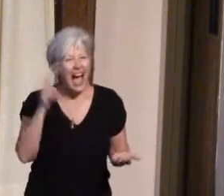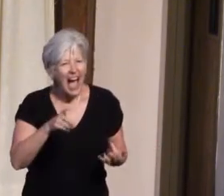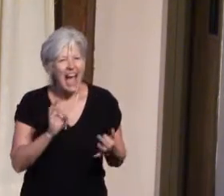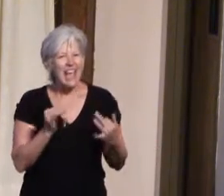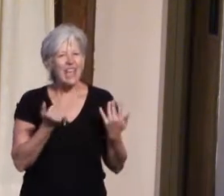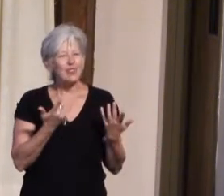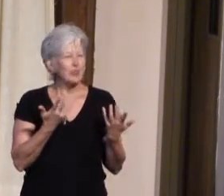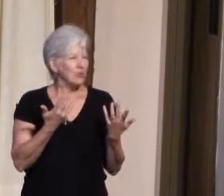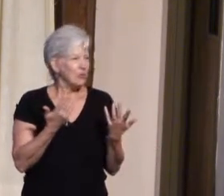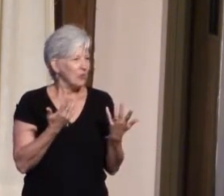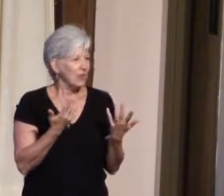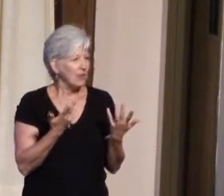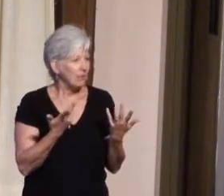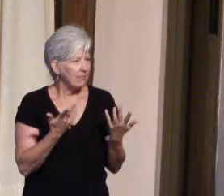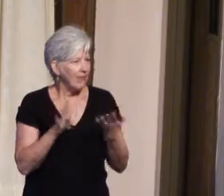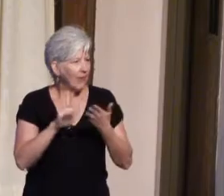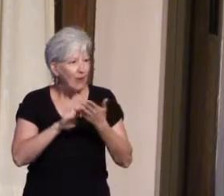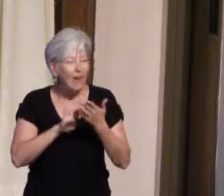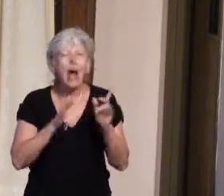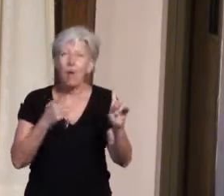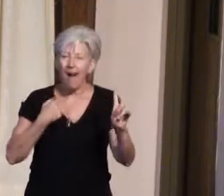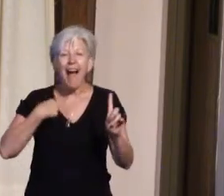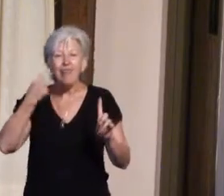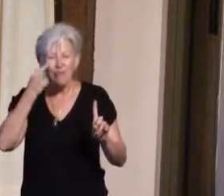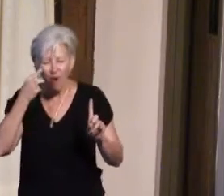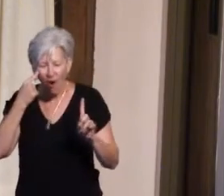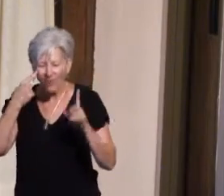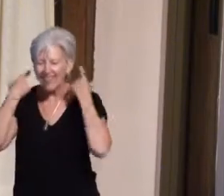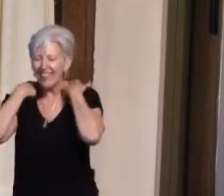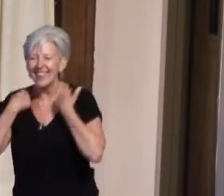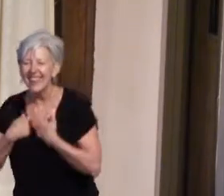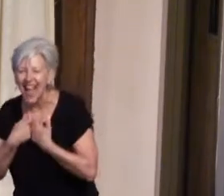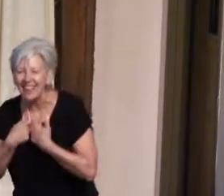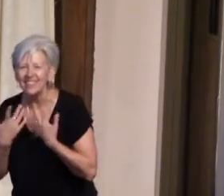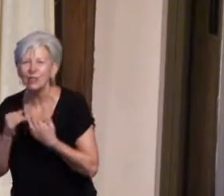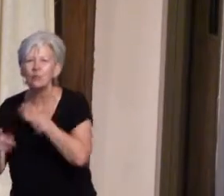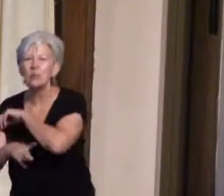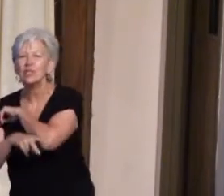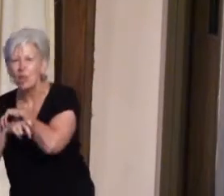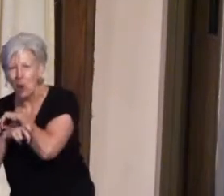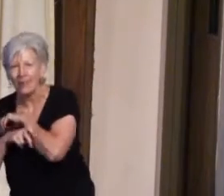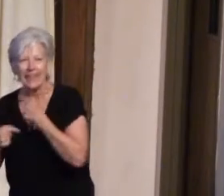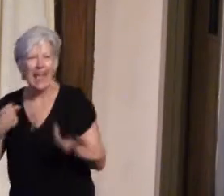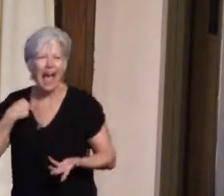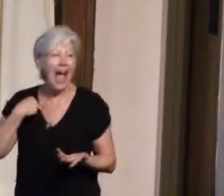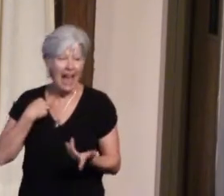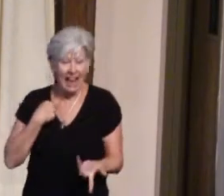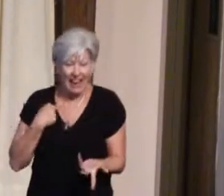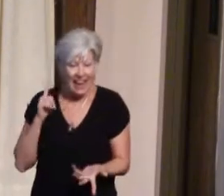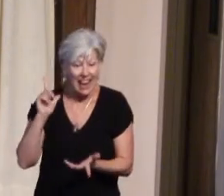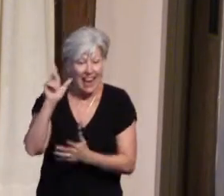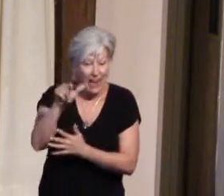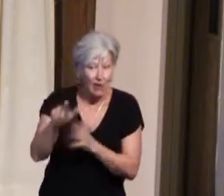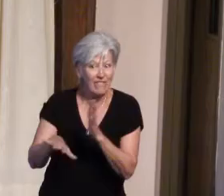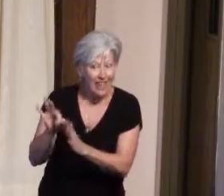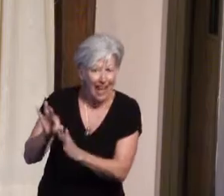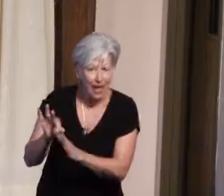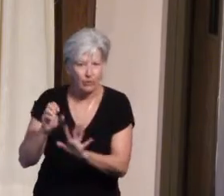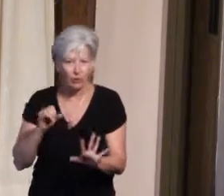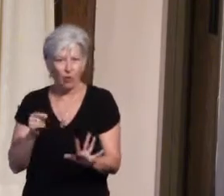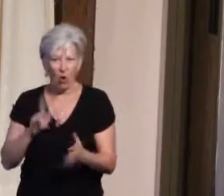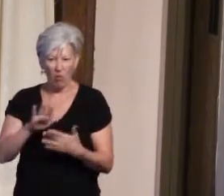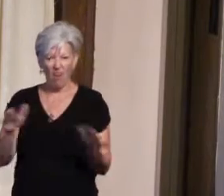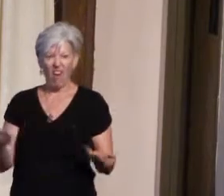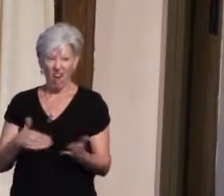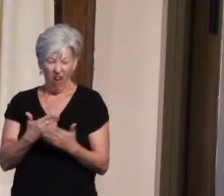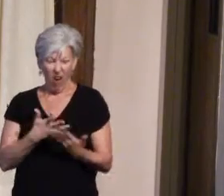It only took 10 years. Hey, work in progress. And then they just showed up. Now,